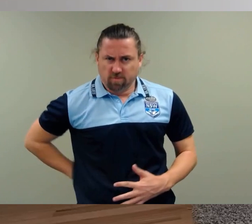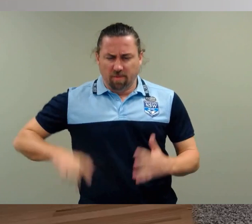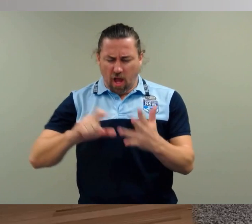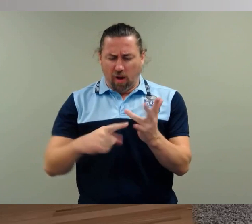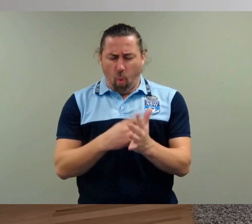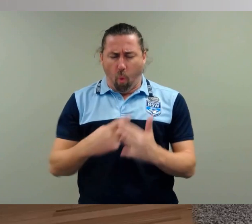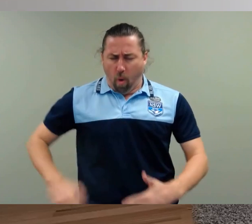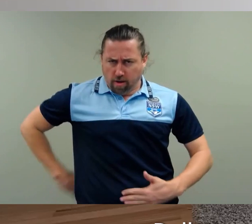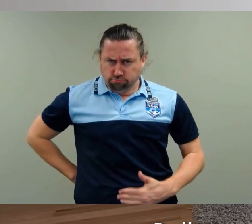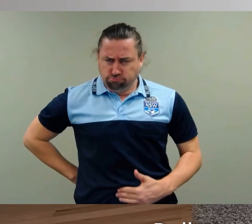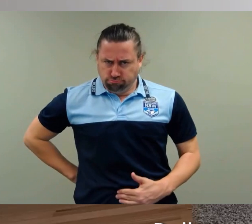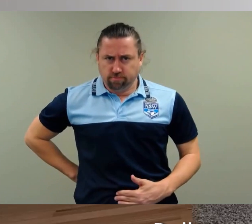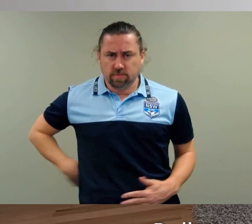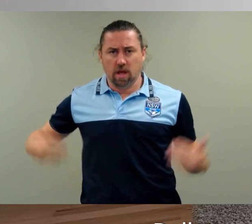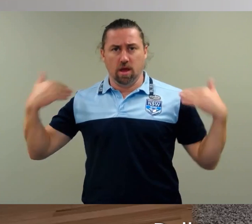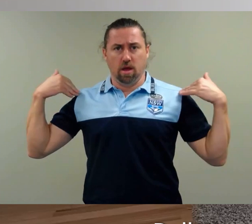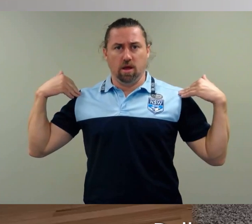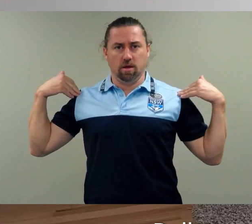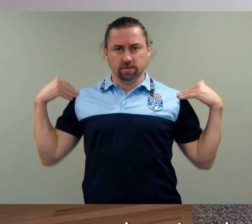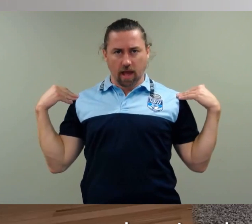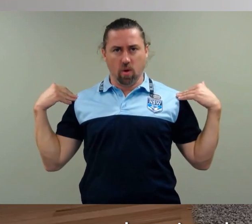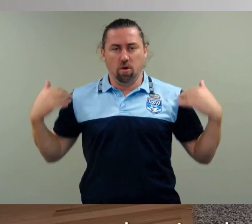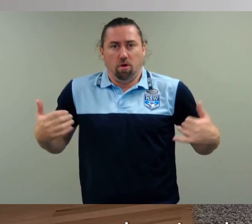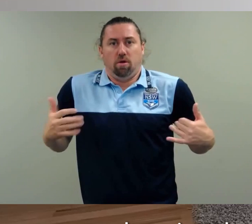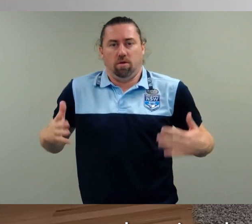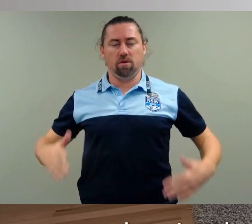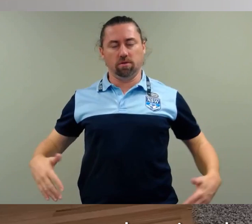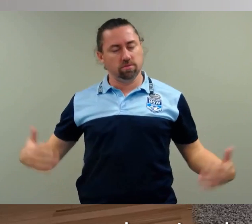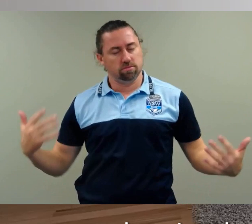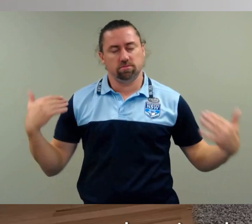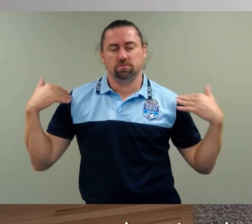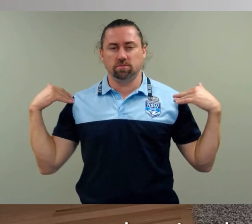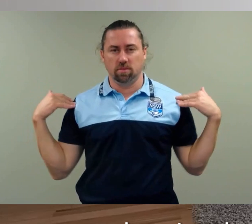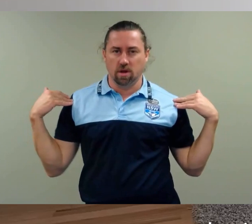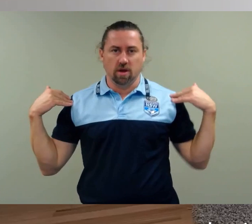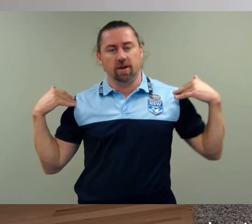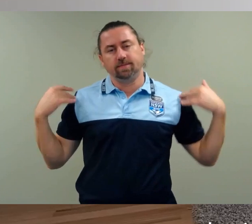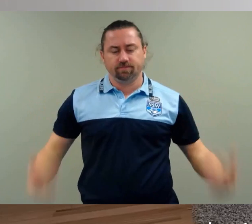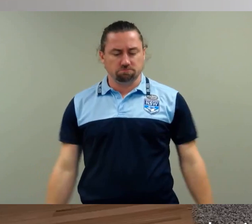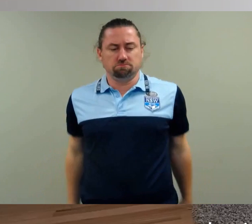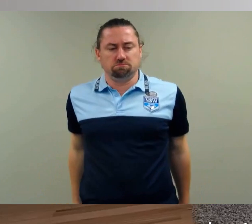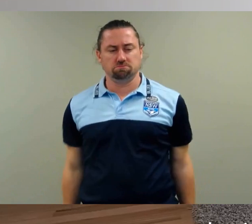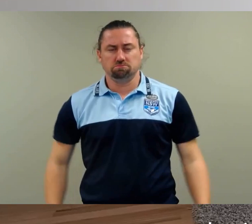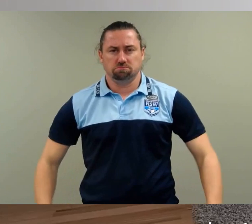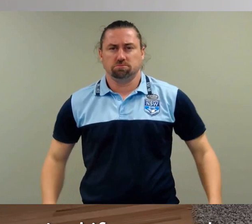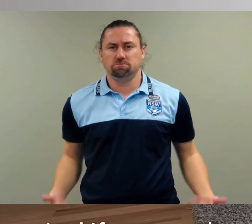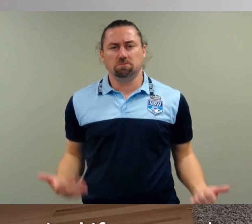nice and tight. Roll your shoulders back and down, keeping the arms to the side of the body, letting them hang